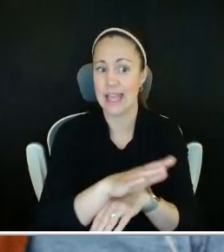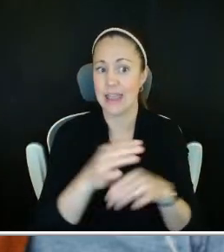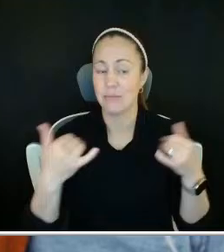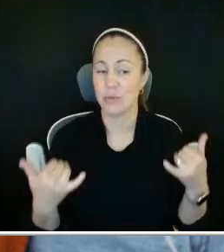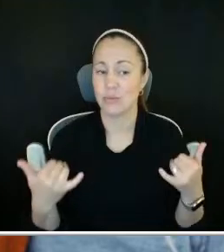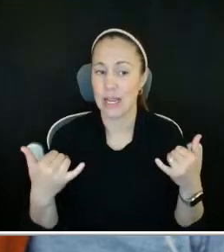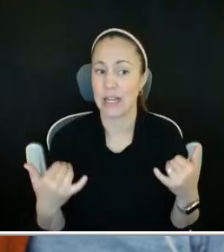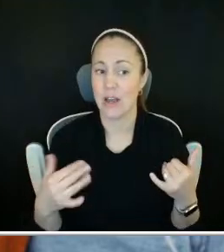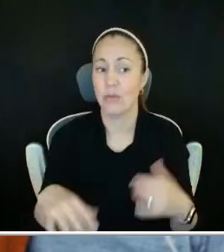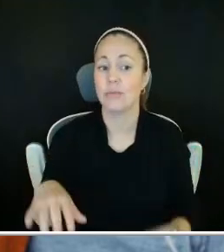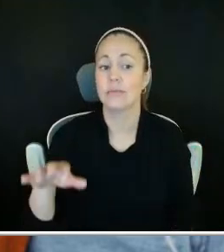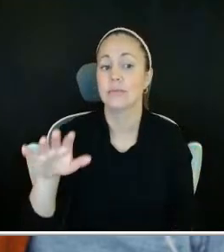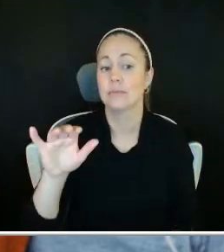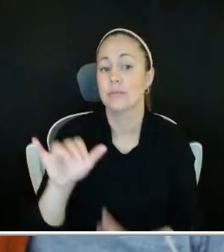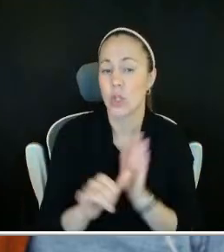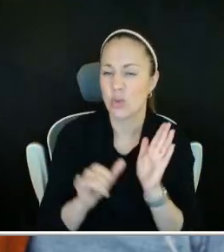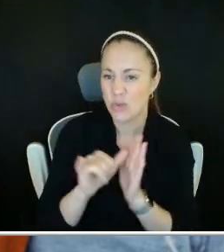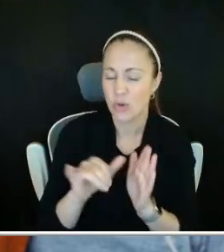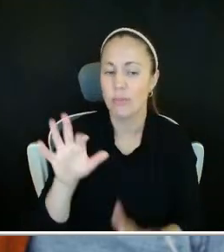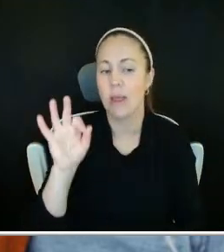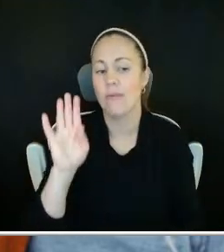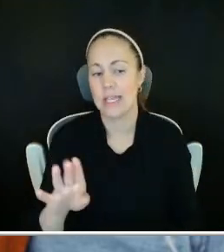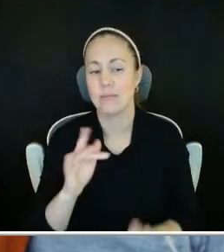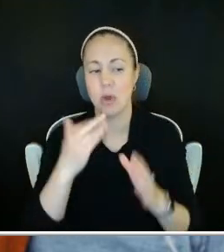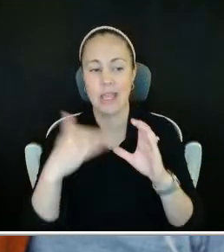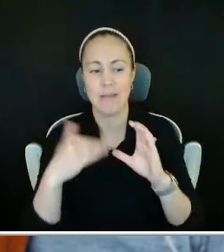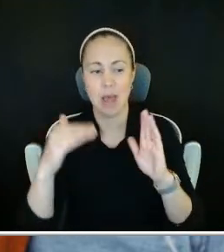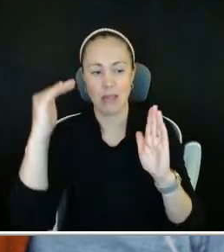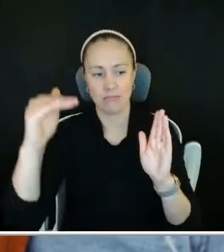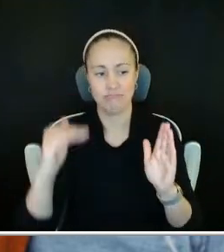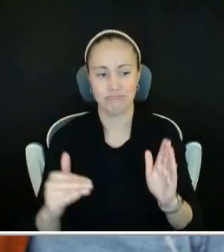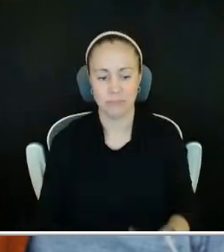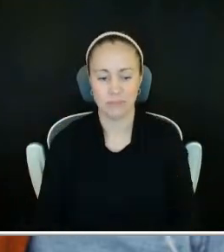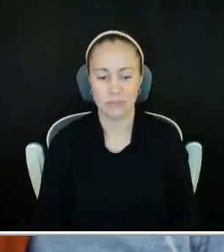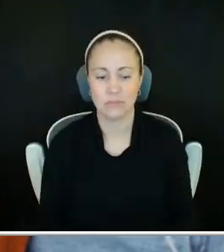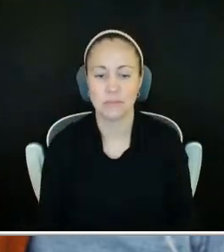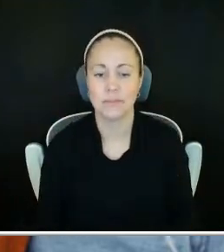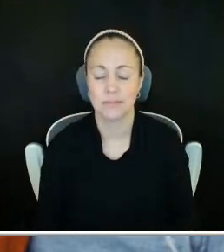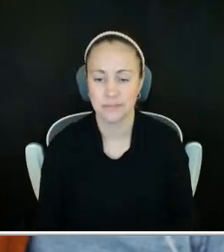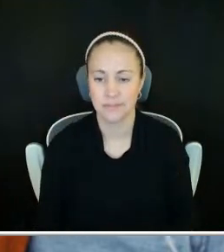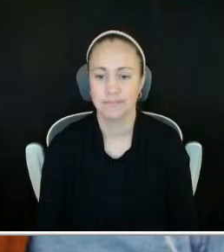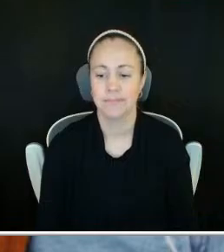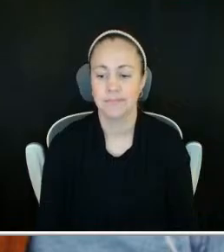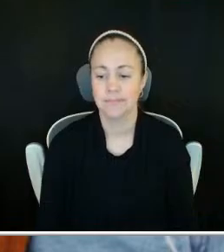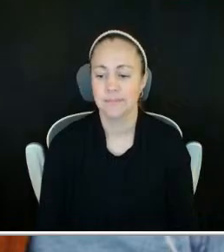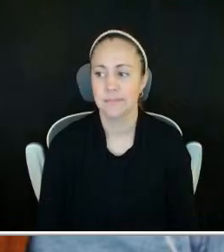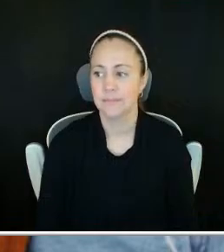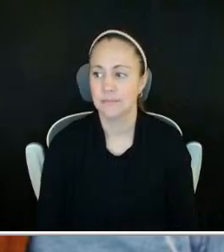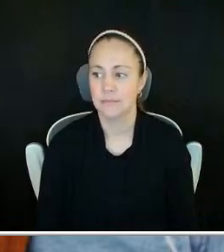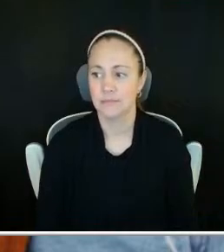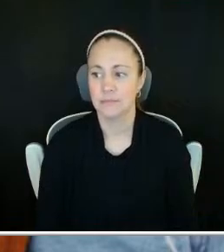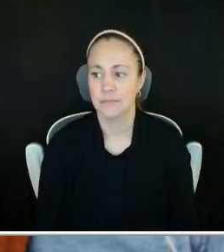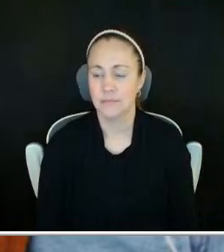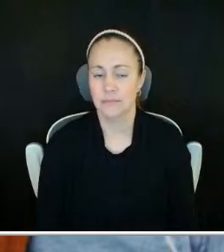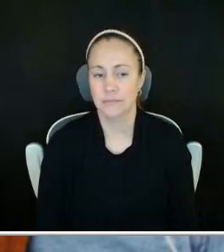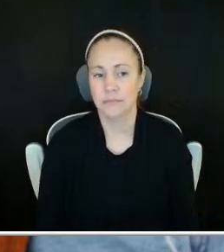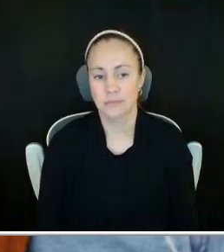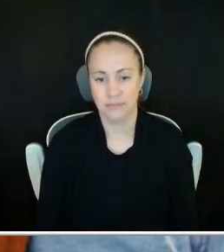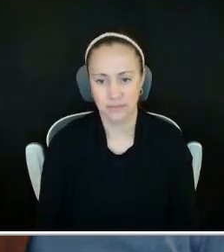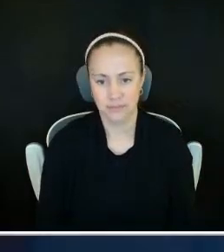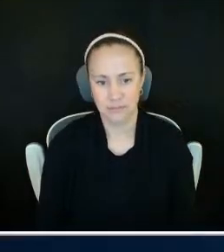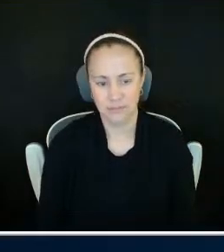our YouTube page or our Facebook page. Those links on how you can connect with us in real time are right there on the screen.